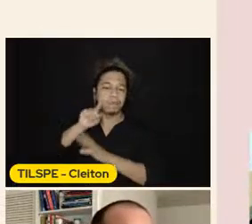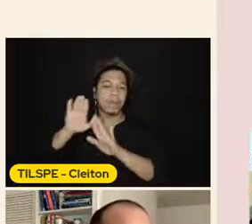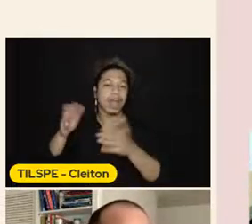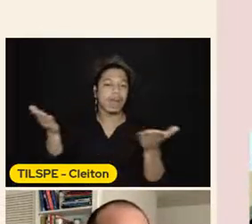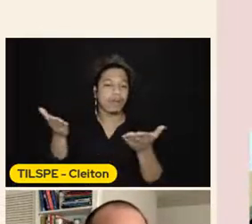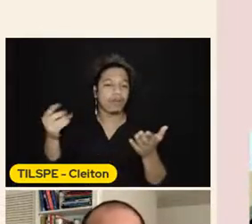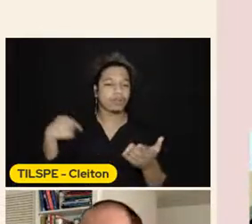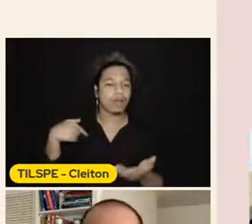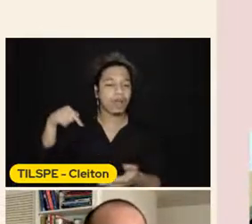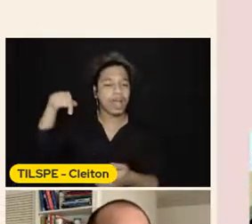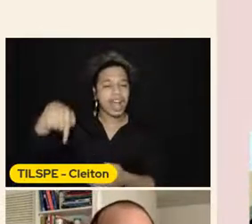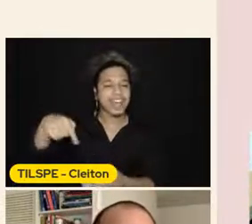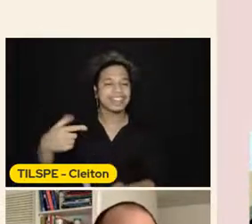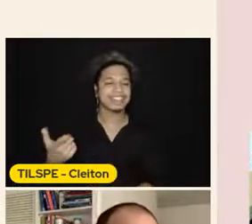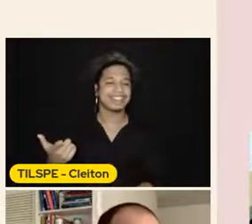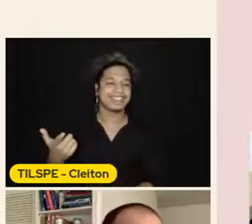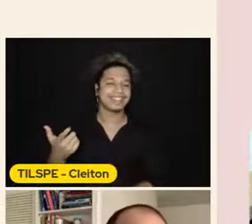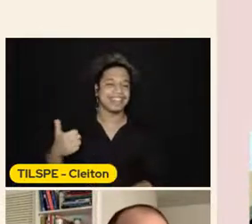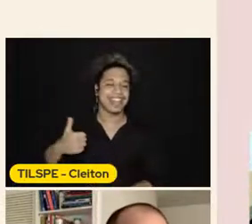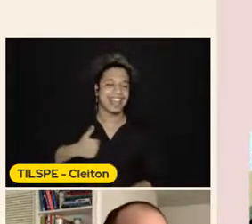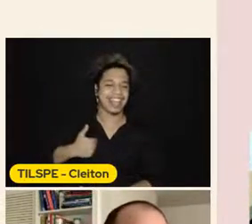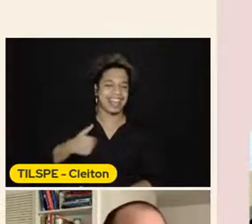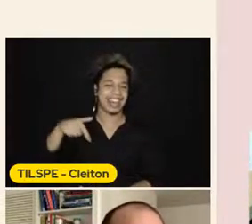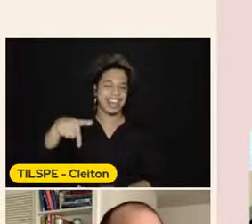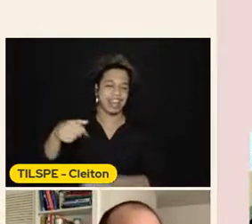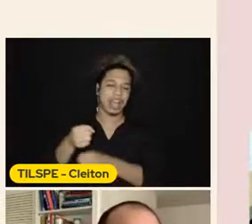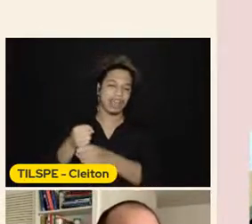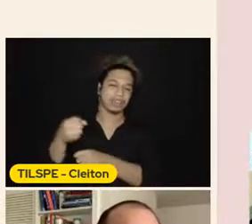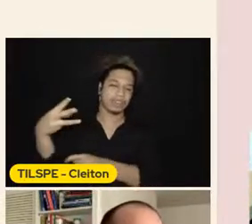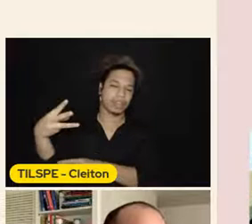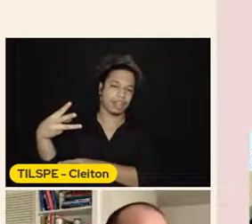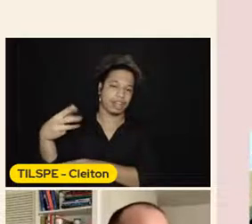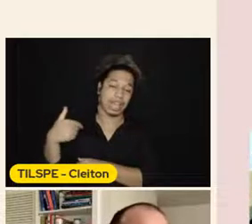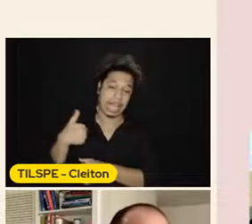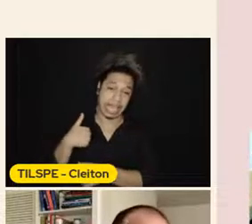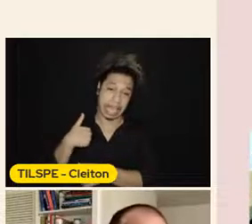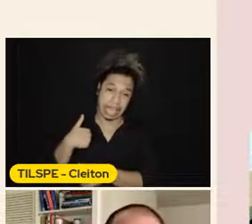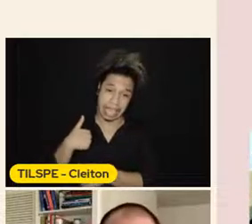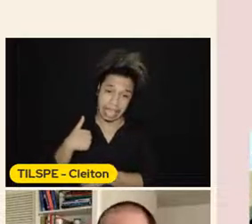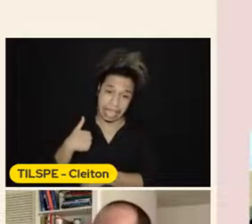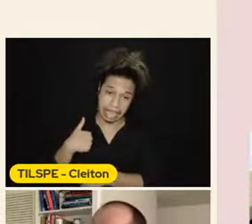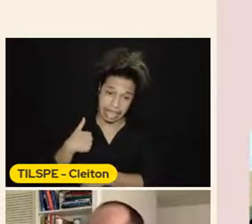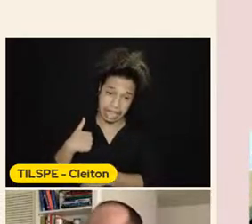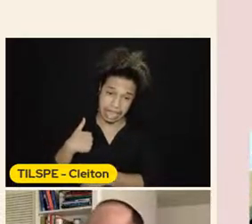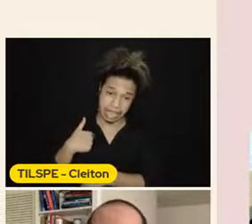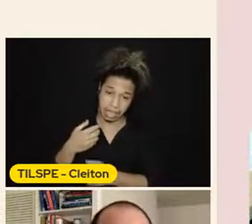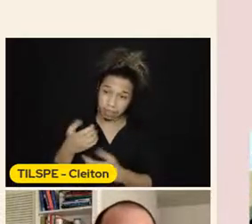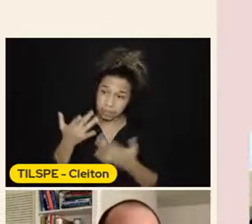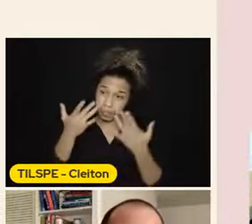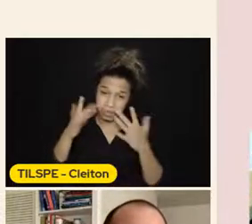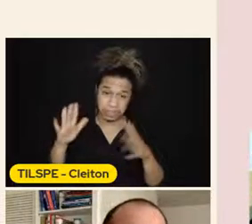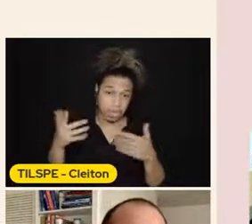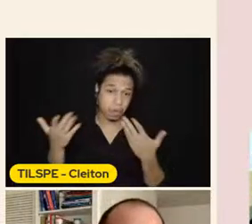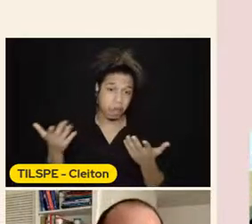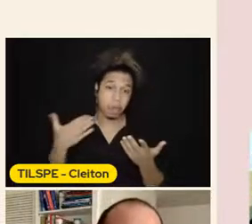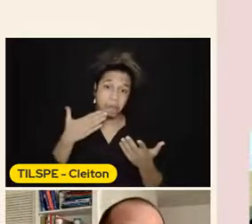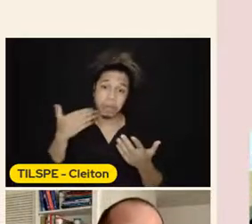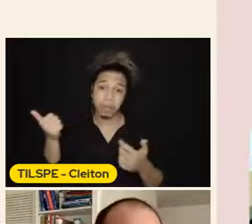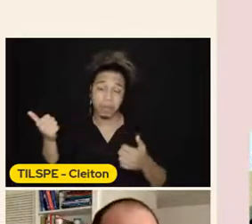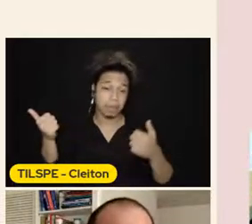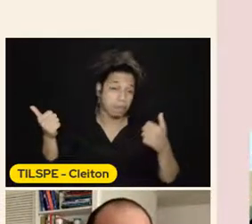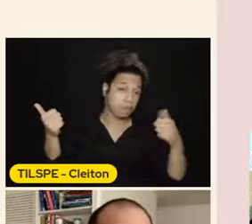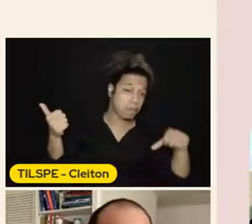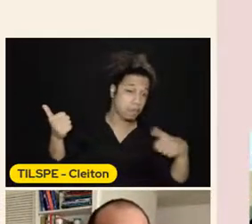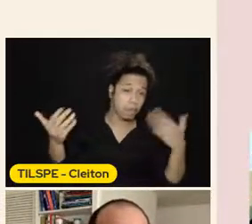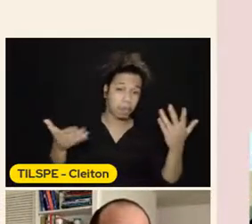or how heavy a pound is, I'm terribly sorry, I will not be able to tell you. Because this is not the